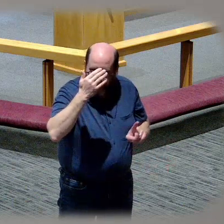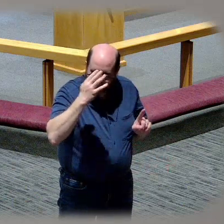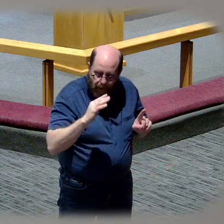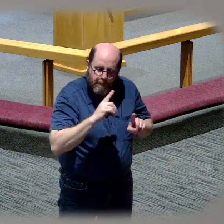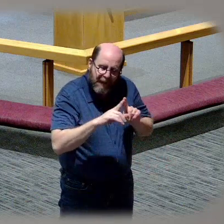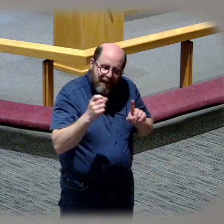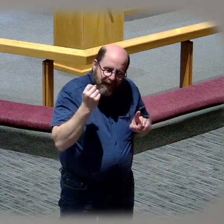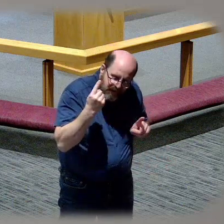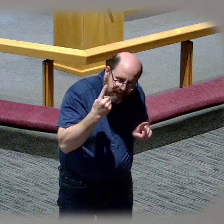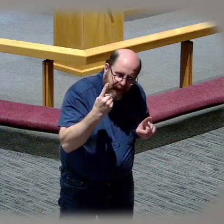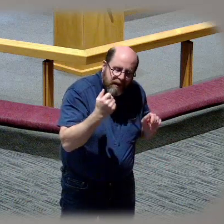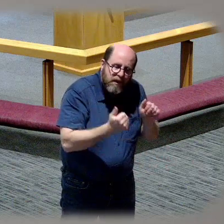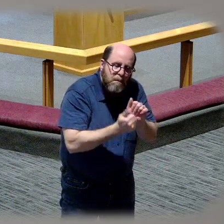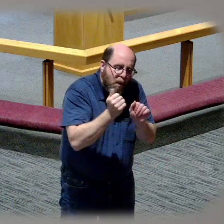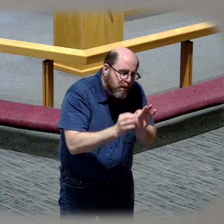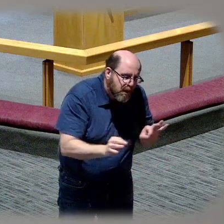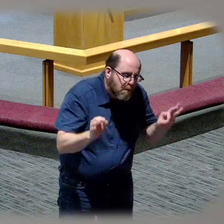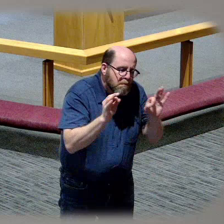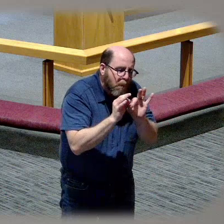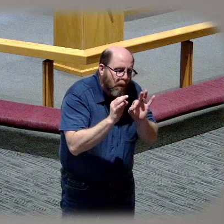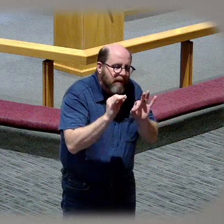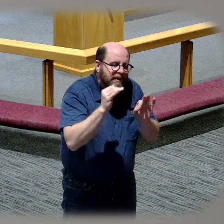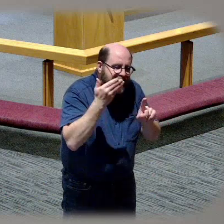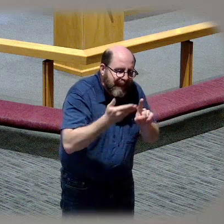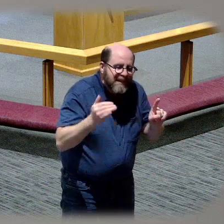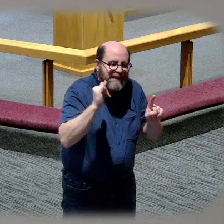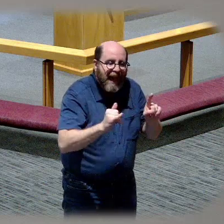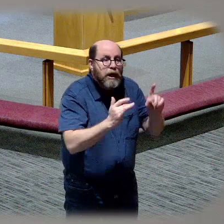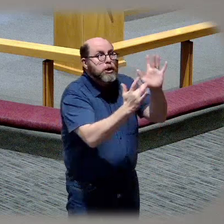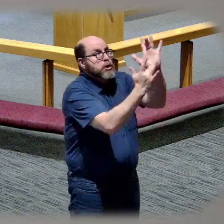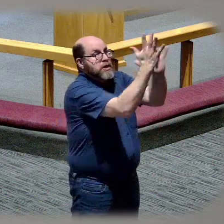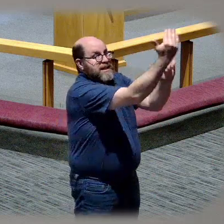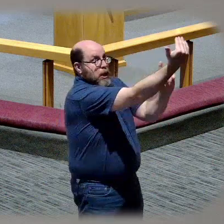But the most important thing is Jesus knowing us.